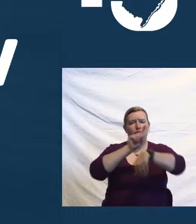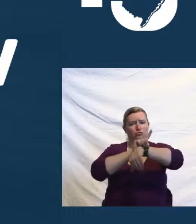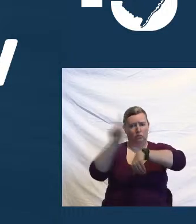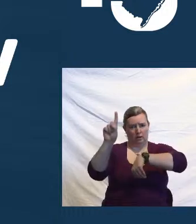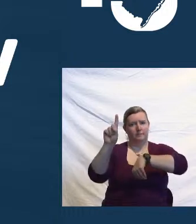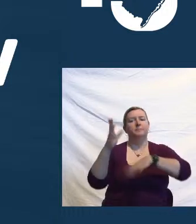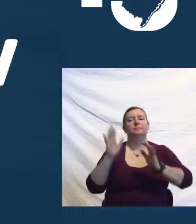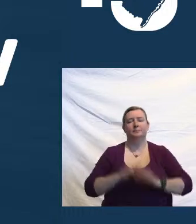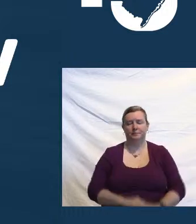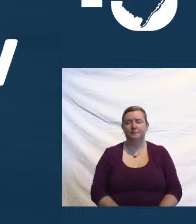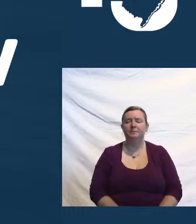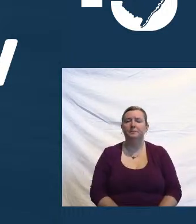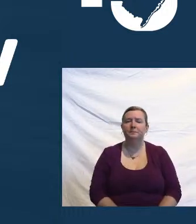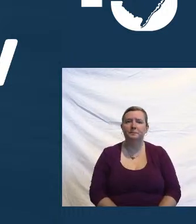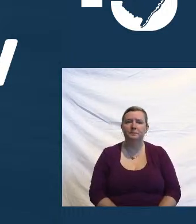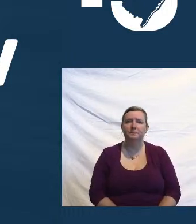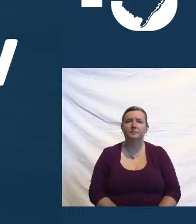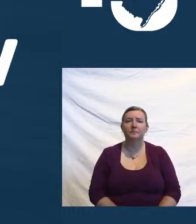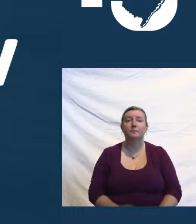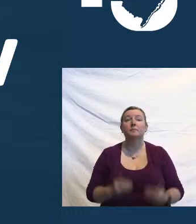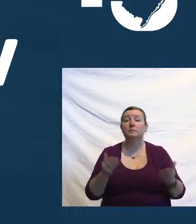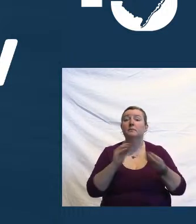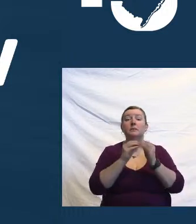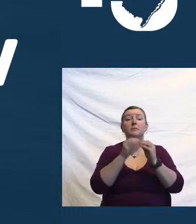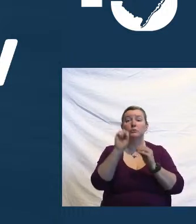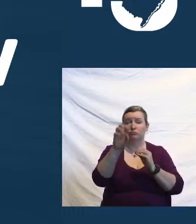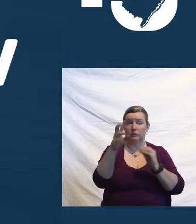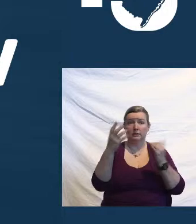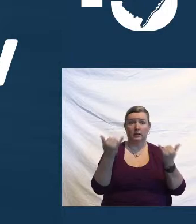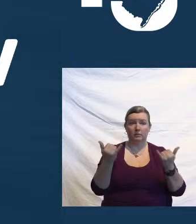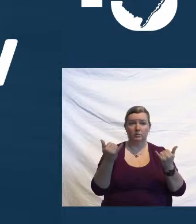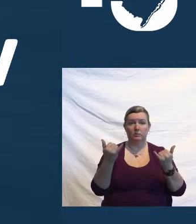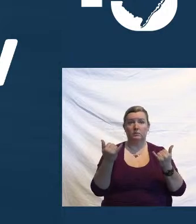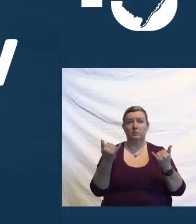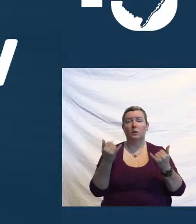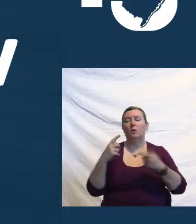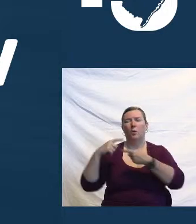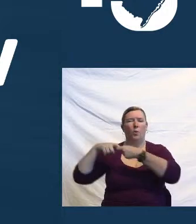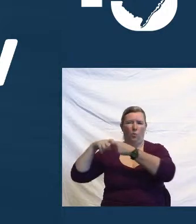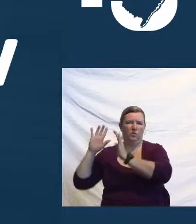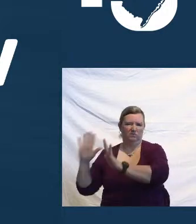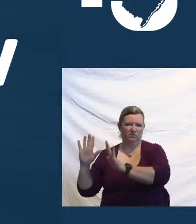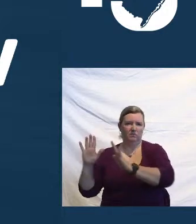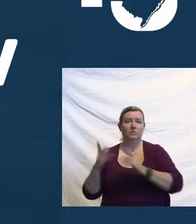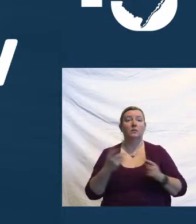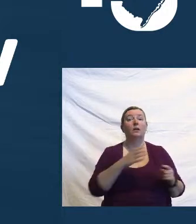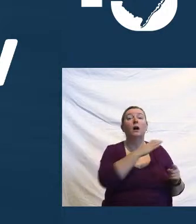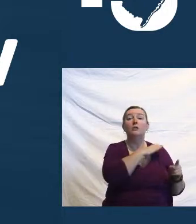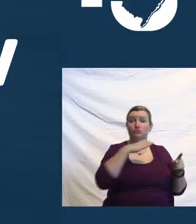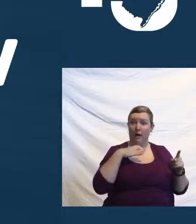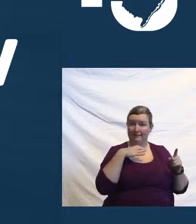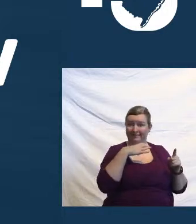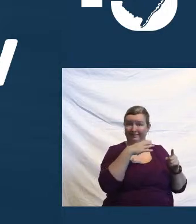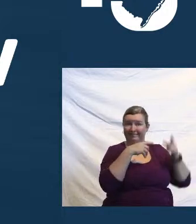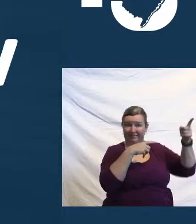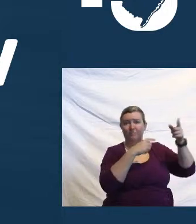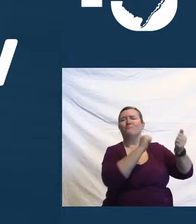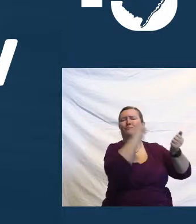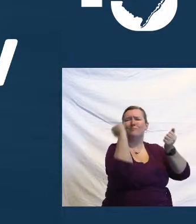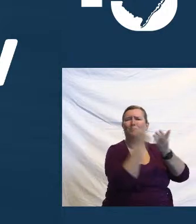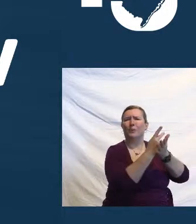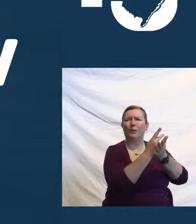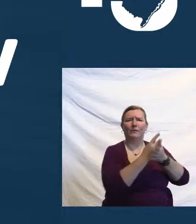Before we get to the numbers, I want to quickly speak to Congress's passage at long last of the bipartisan infrastructure bill late Friday